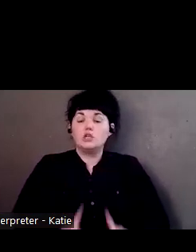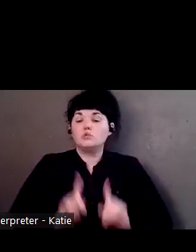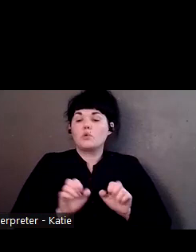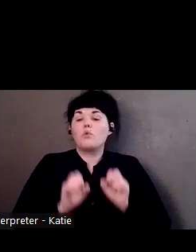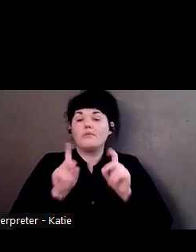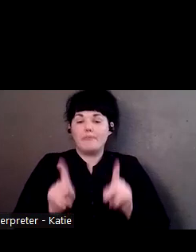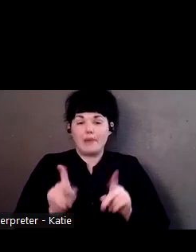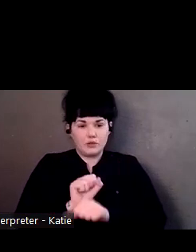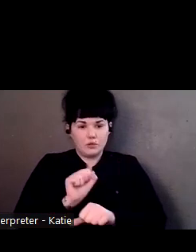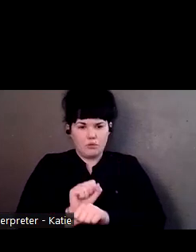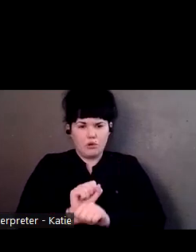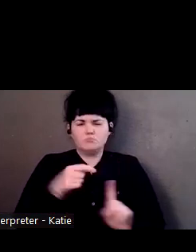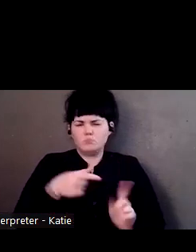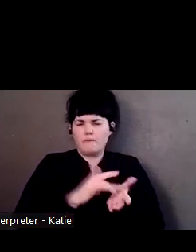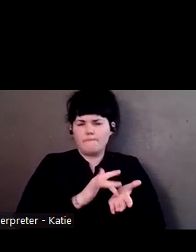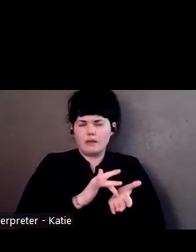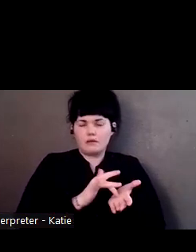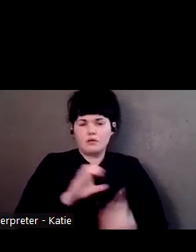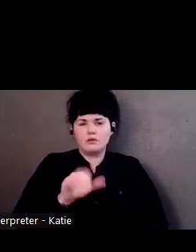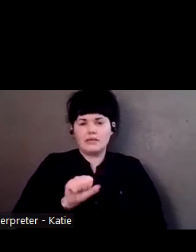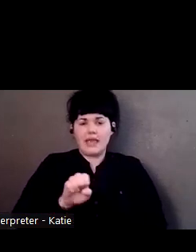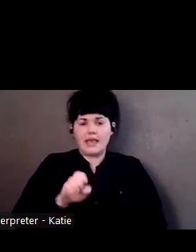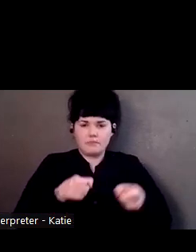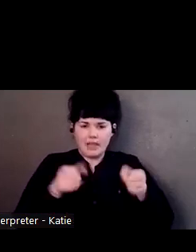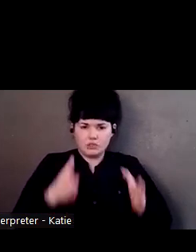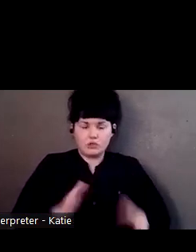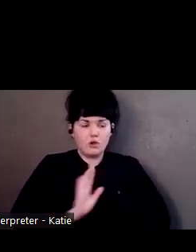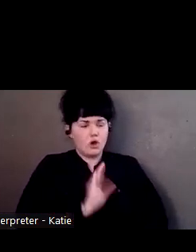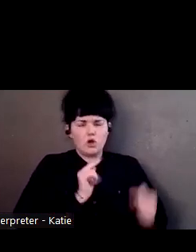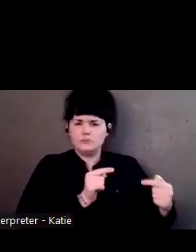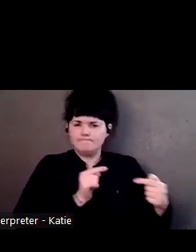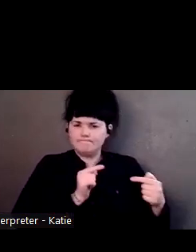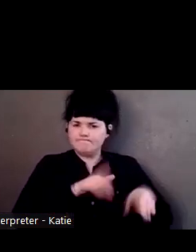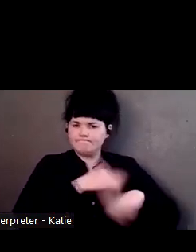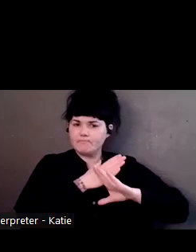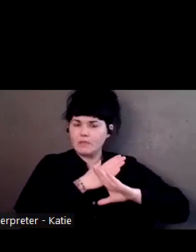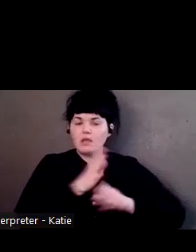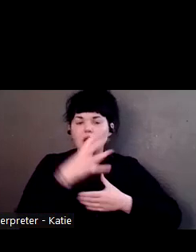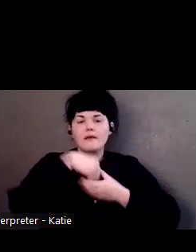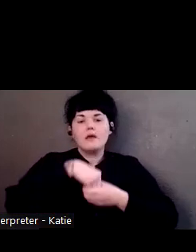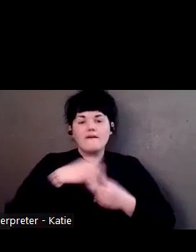medical case manager. The deficits that she had involved vision.